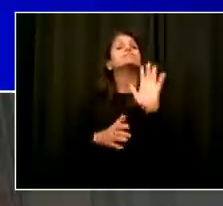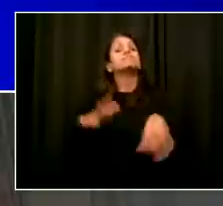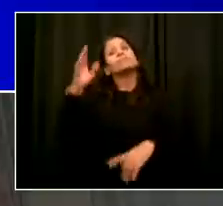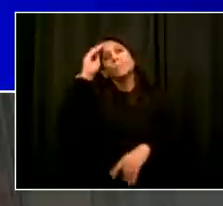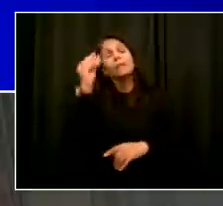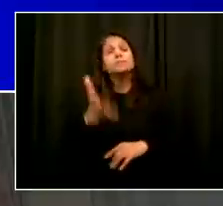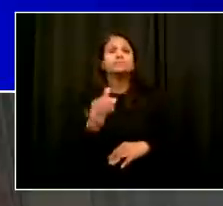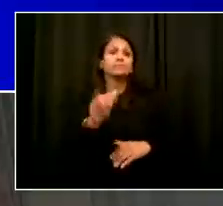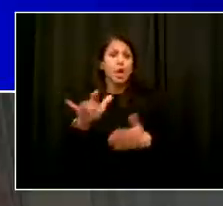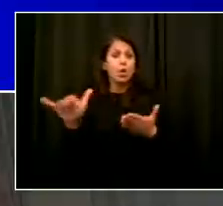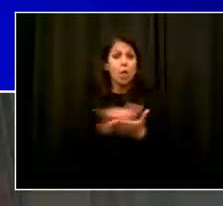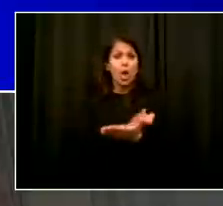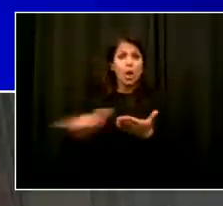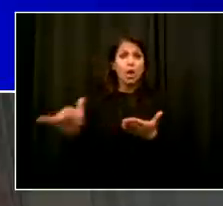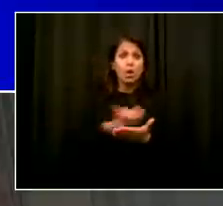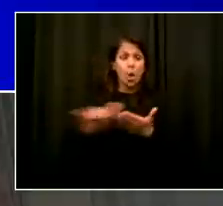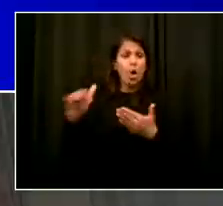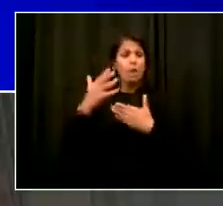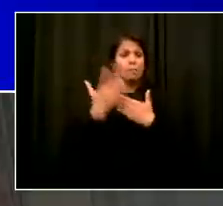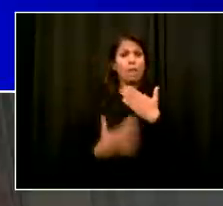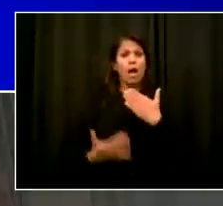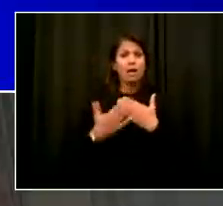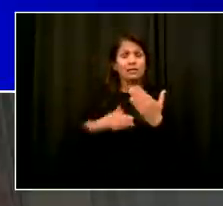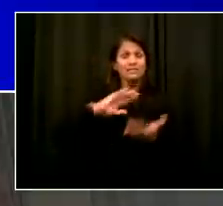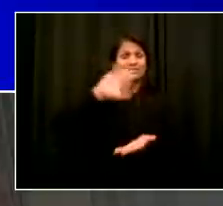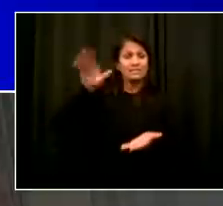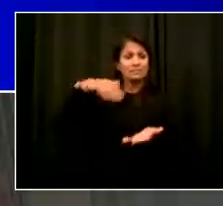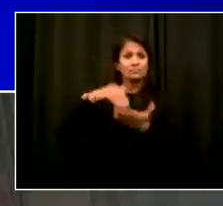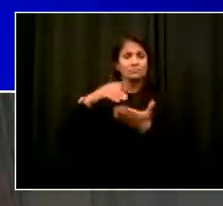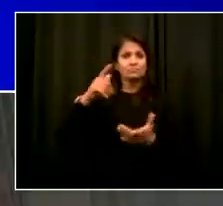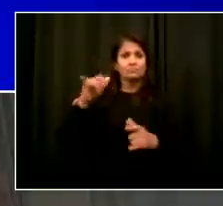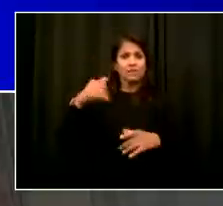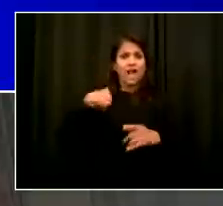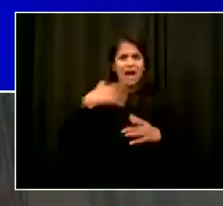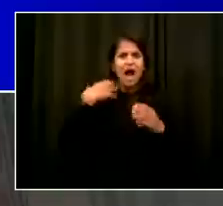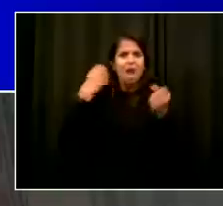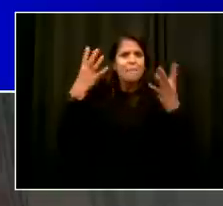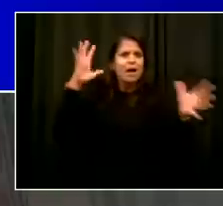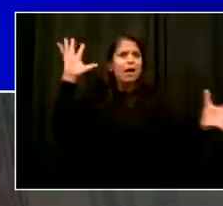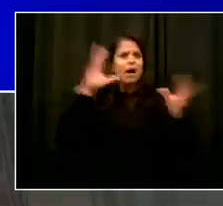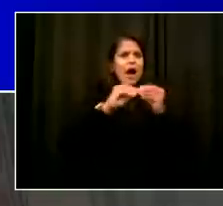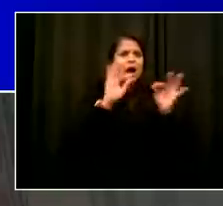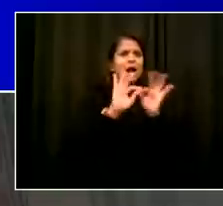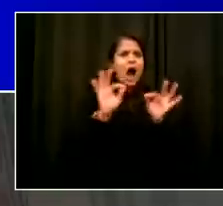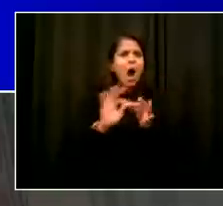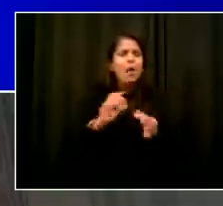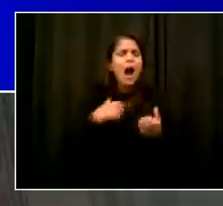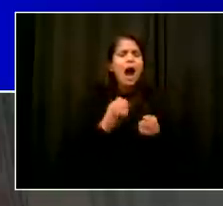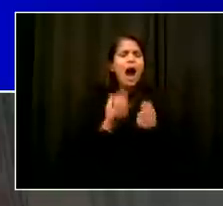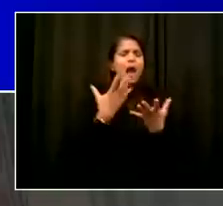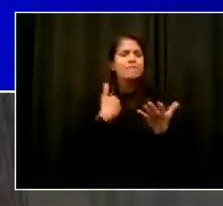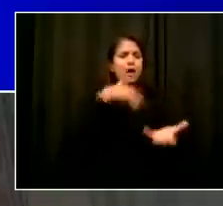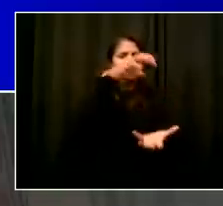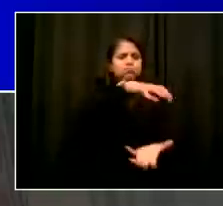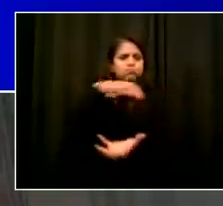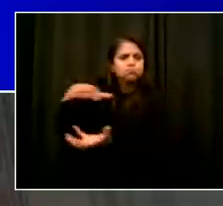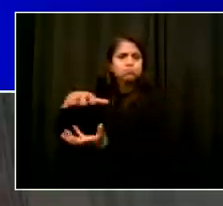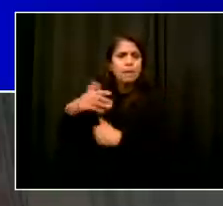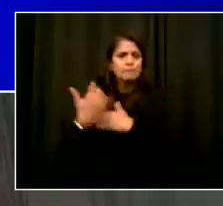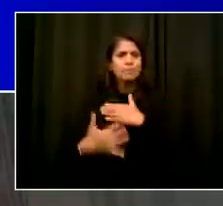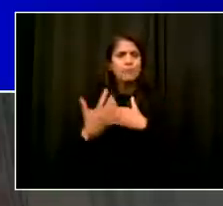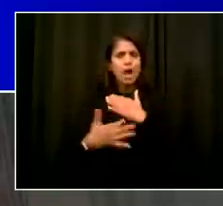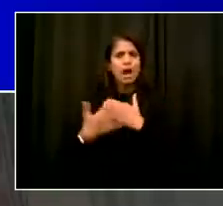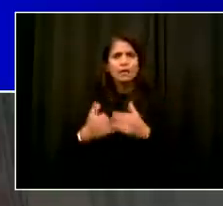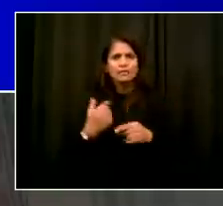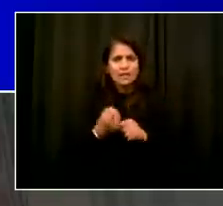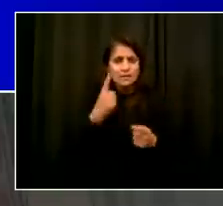a very, very urgent situation. So we need you. We need you to lend a hand, or more accurately, to lend